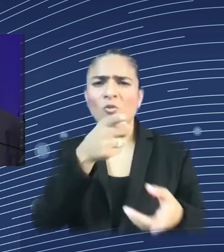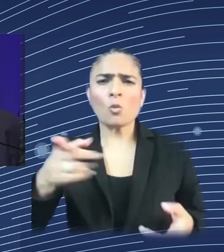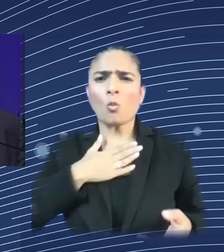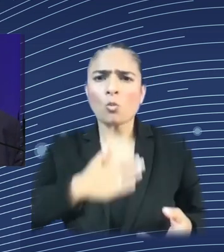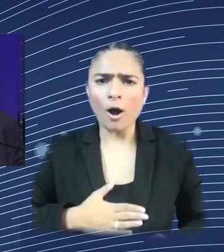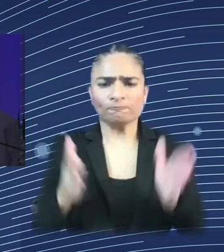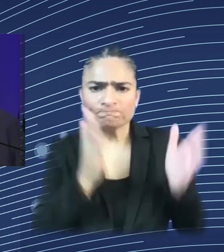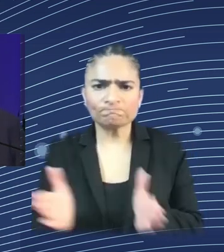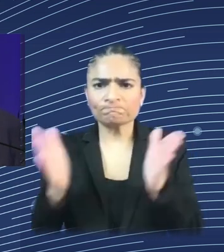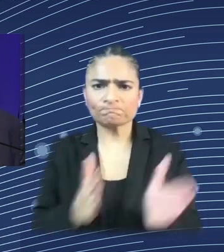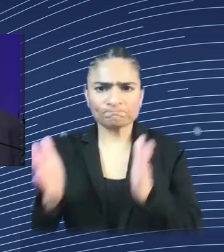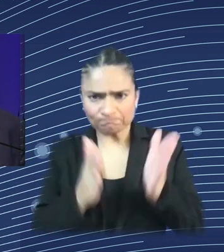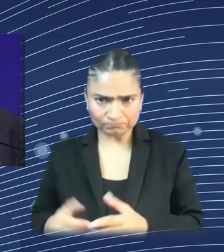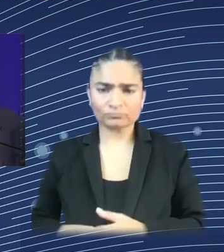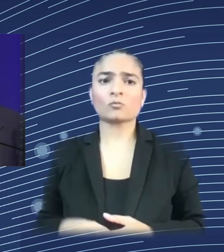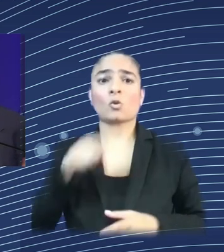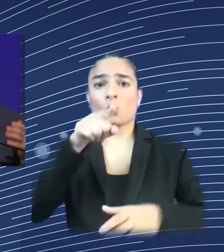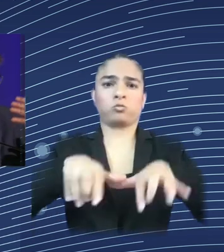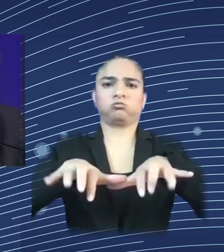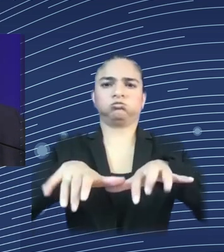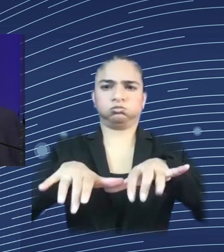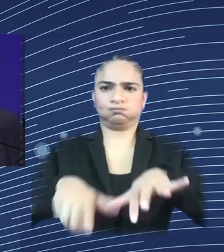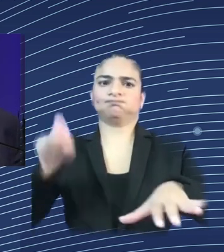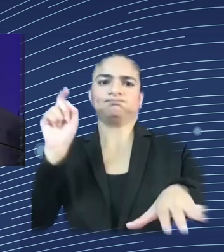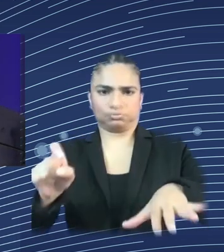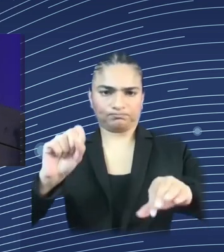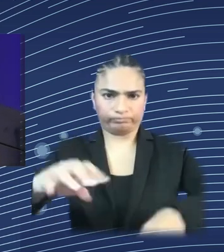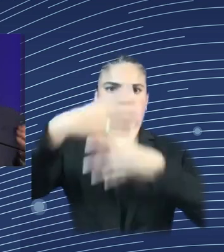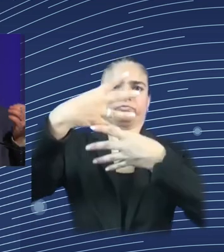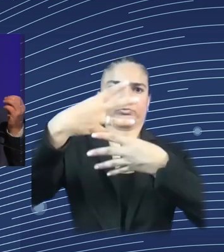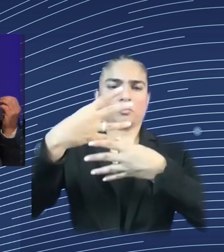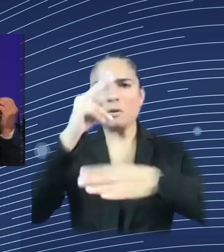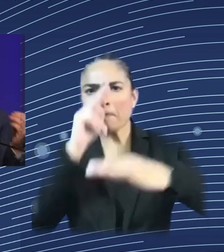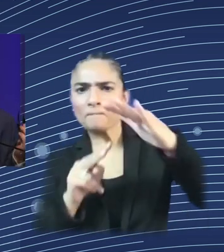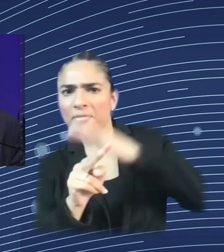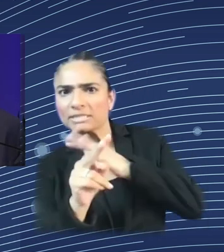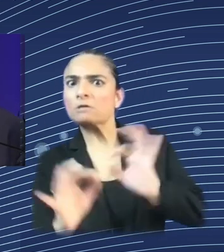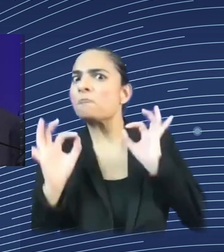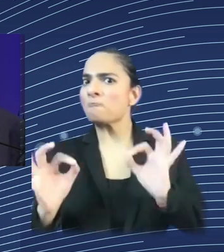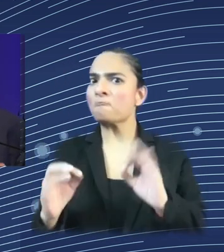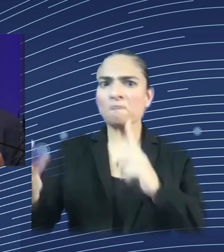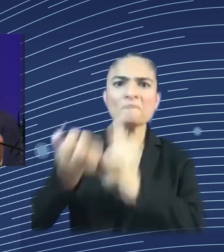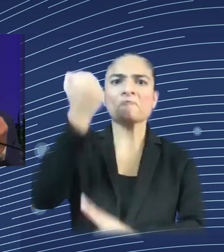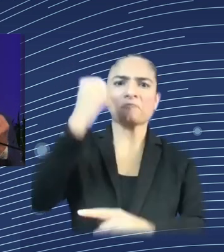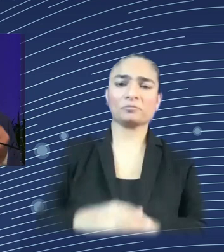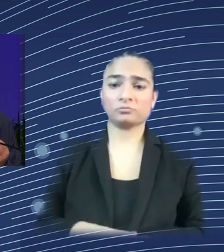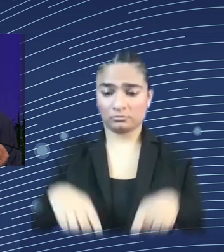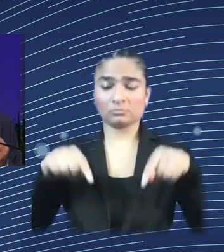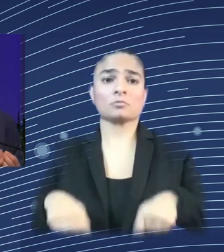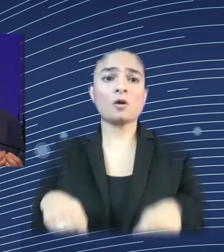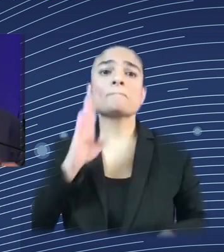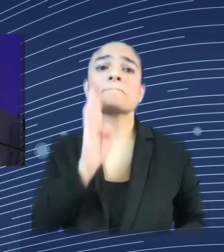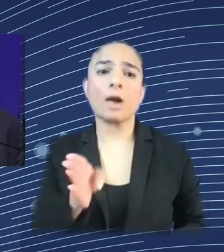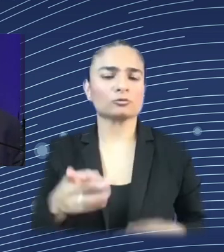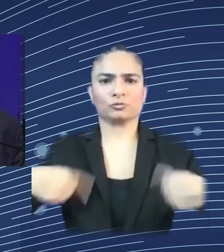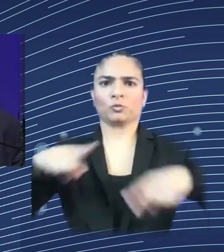impressive, because we have limited resources. Everybody has limited resources, so we have to use them very carefully and select